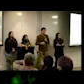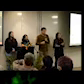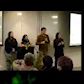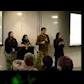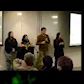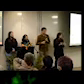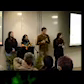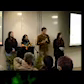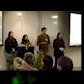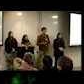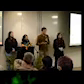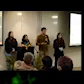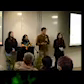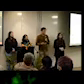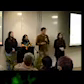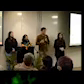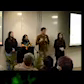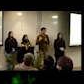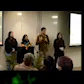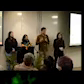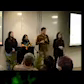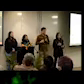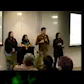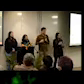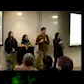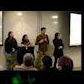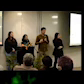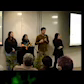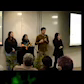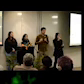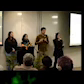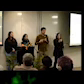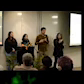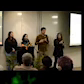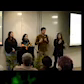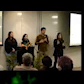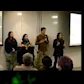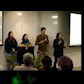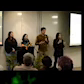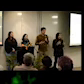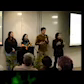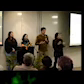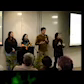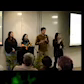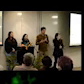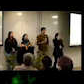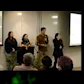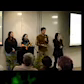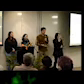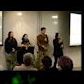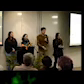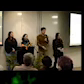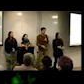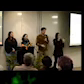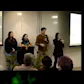well. And sleep, yeah, it's not just important for our memory, but it's also important for preparing our brains for